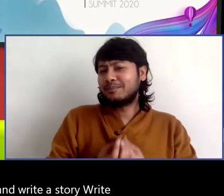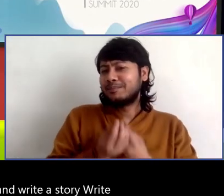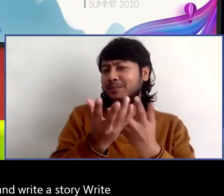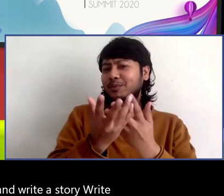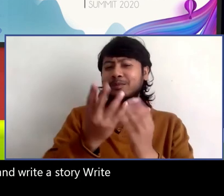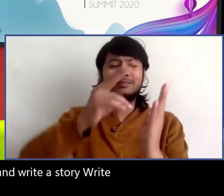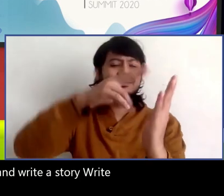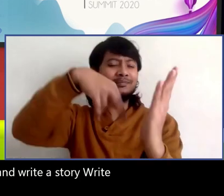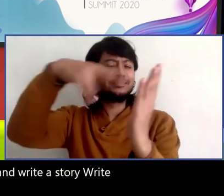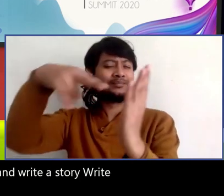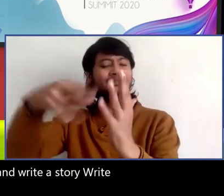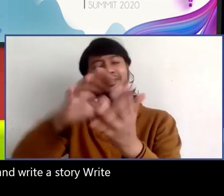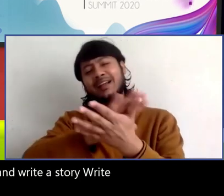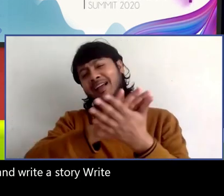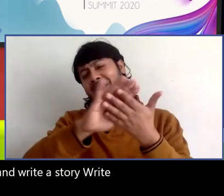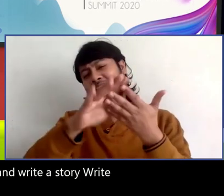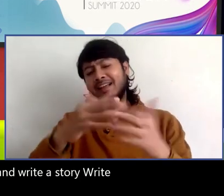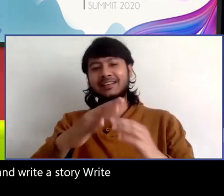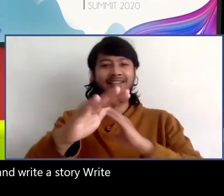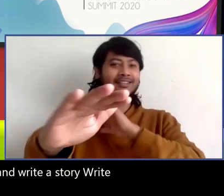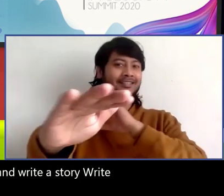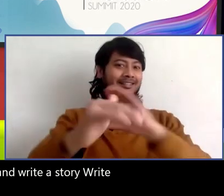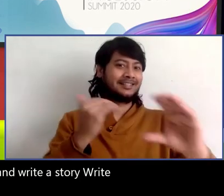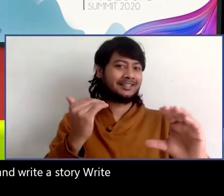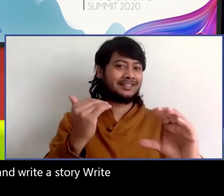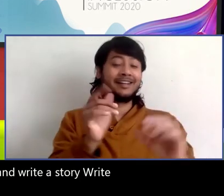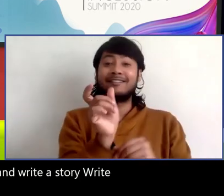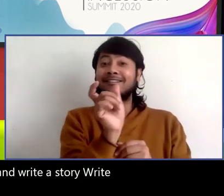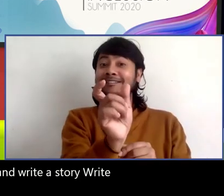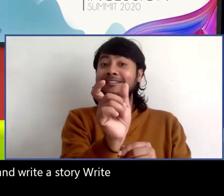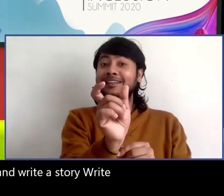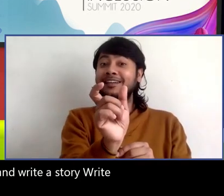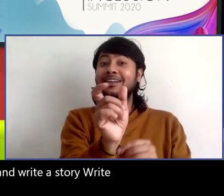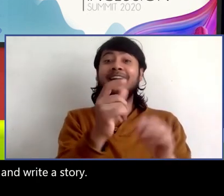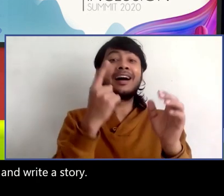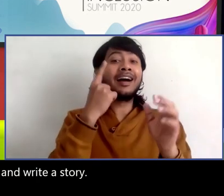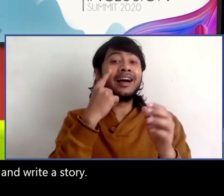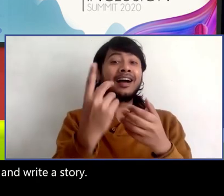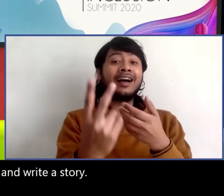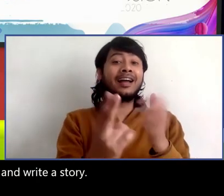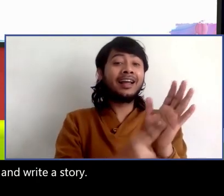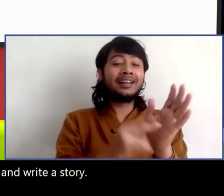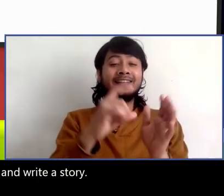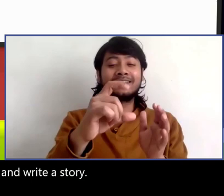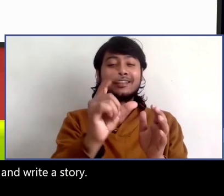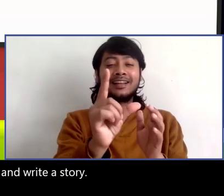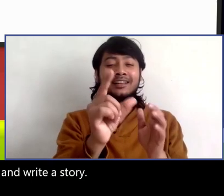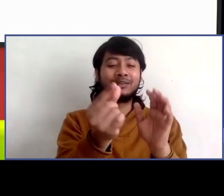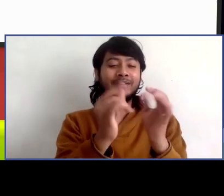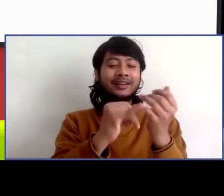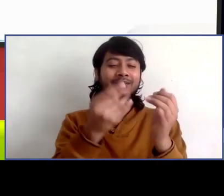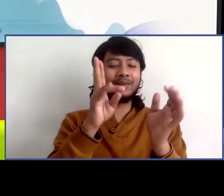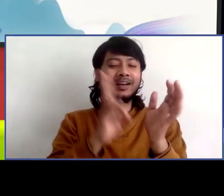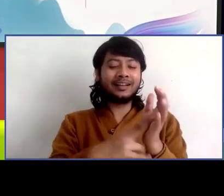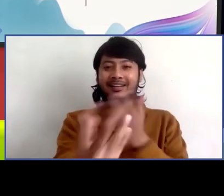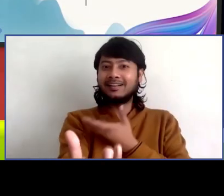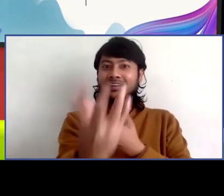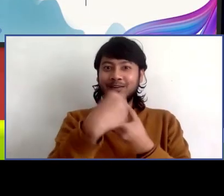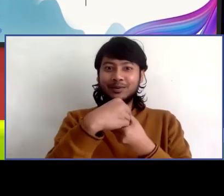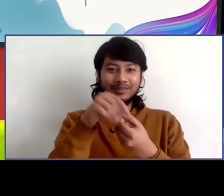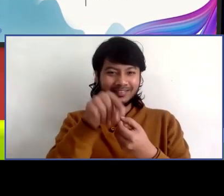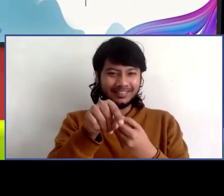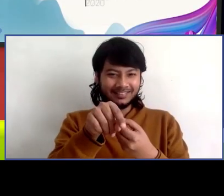what you think of the word inclusion. So you can even sing a song and record it. You